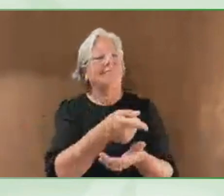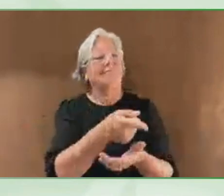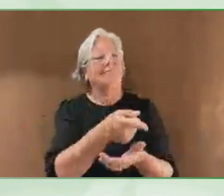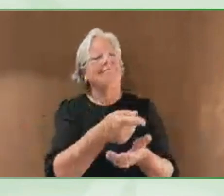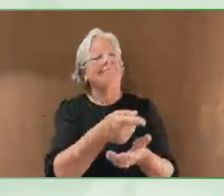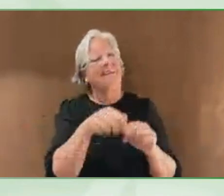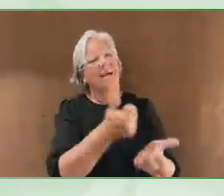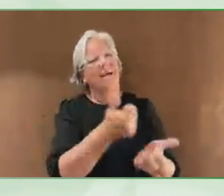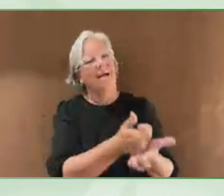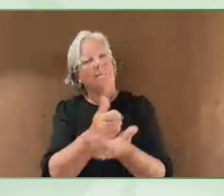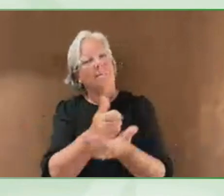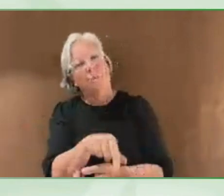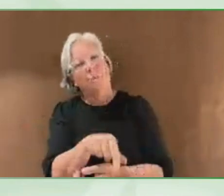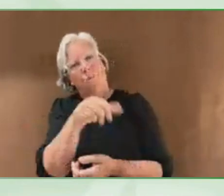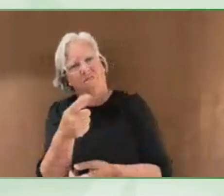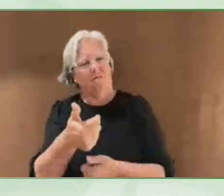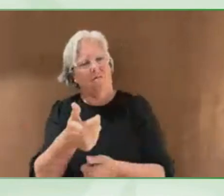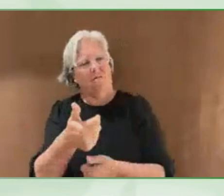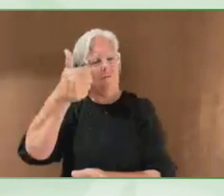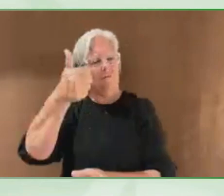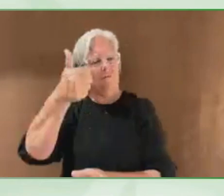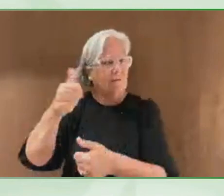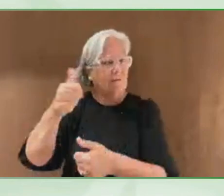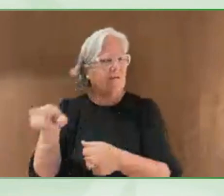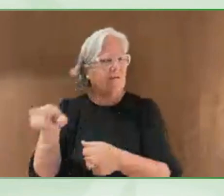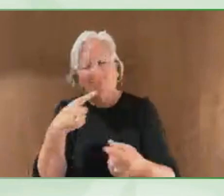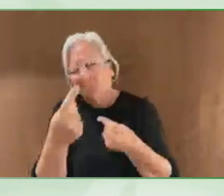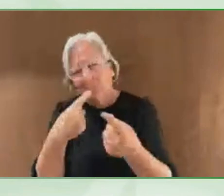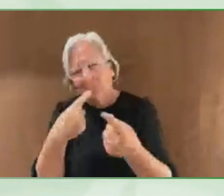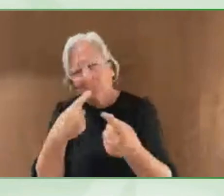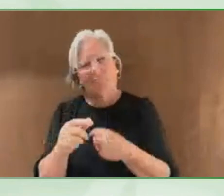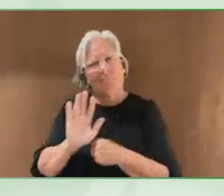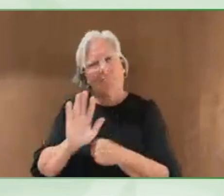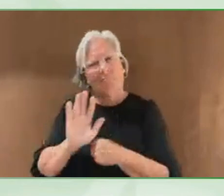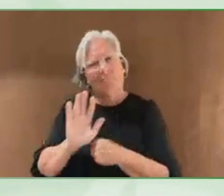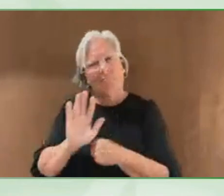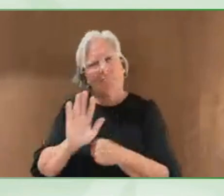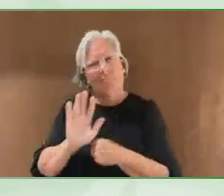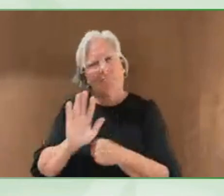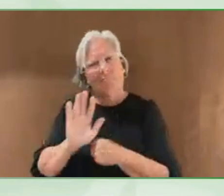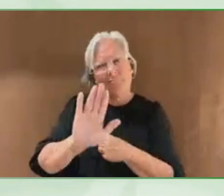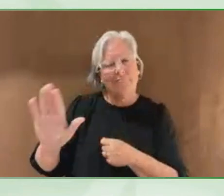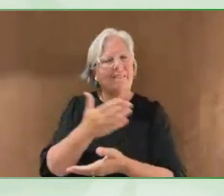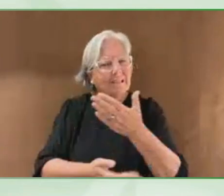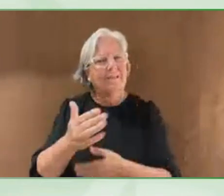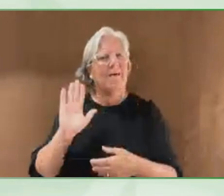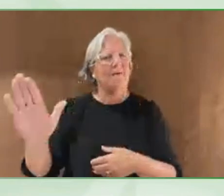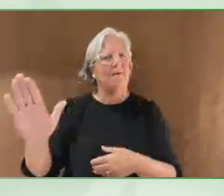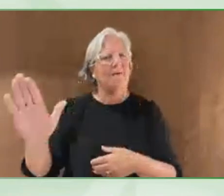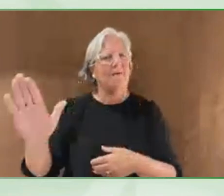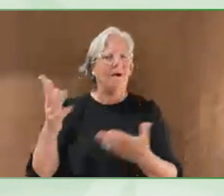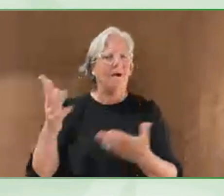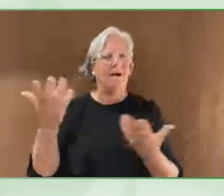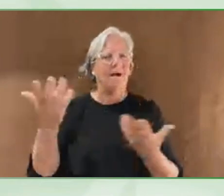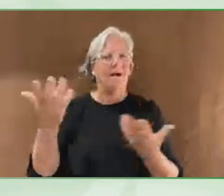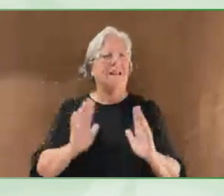talking about their own disabilities and their own lived experience. So we now have a fairly significant